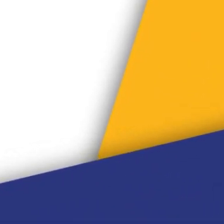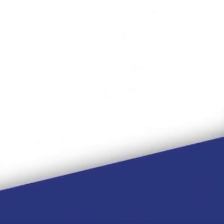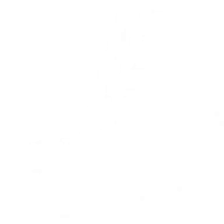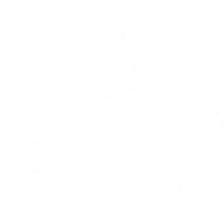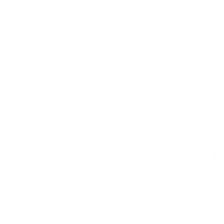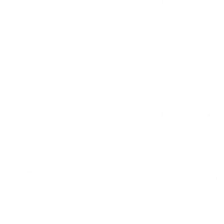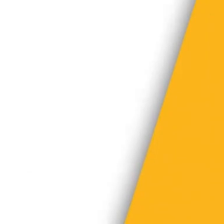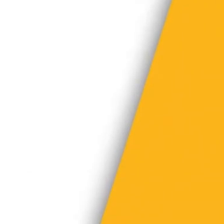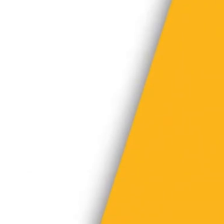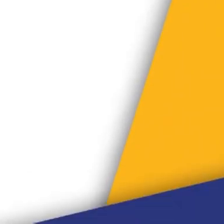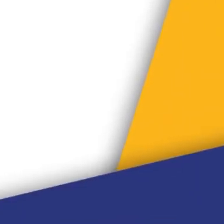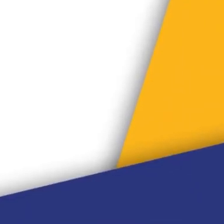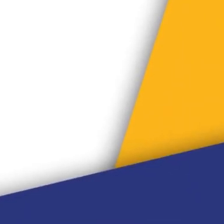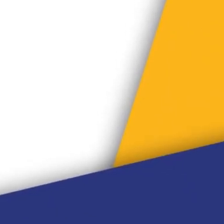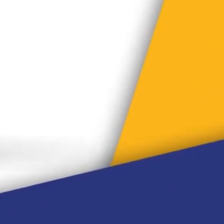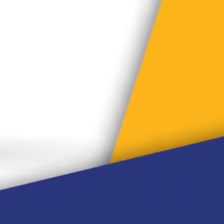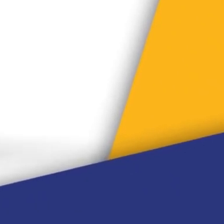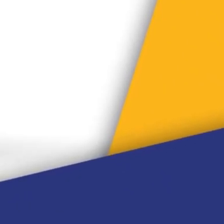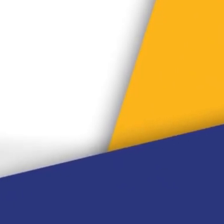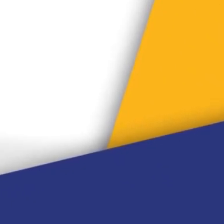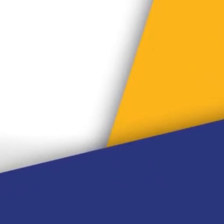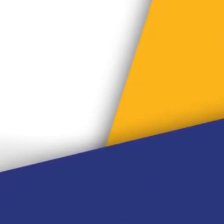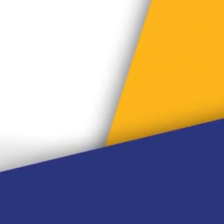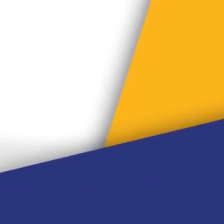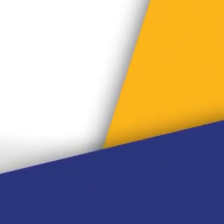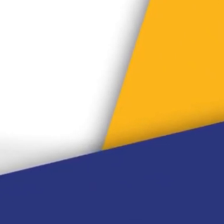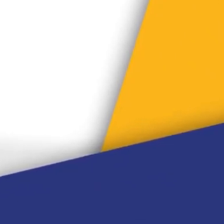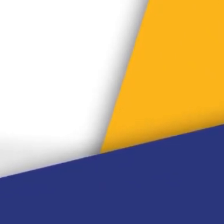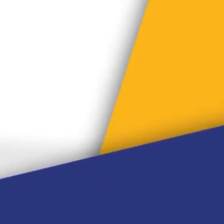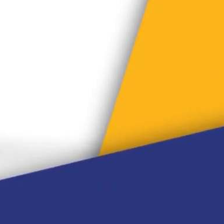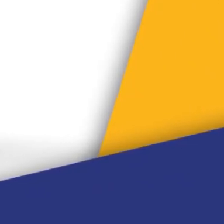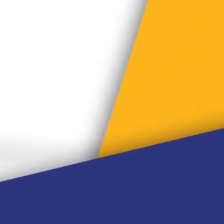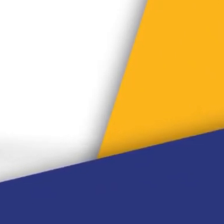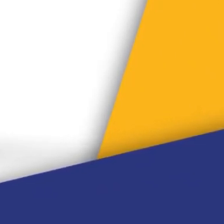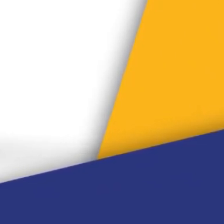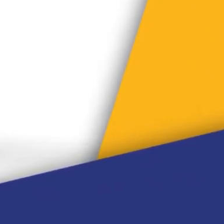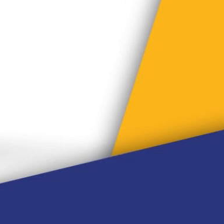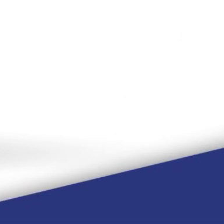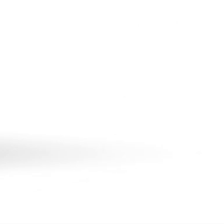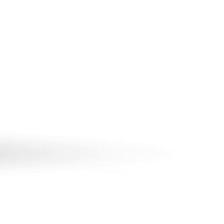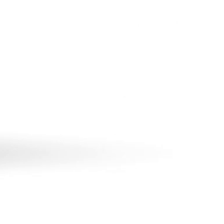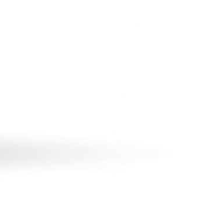NECT, ETDP SETA, SABC, MultiChoice,